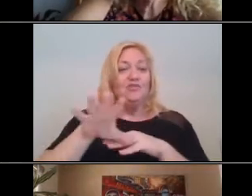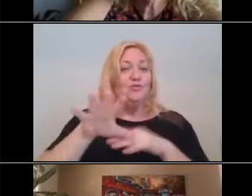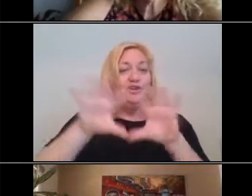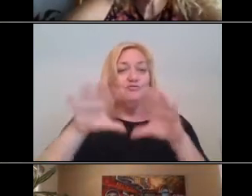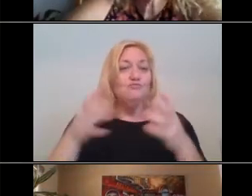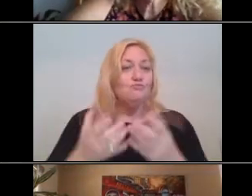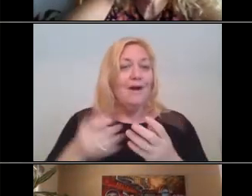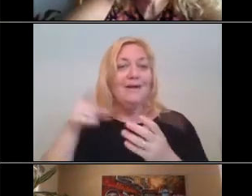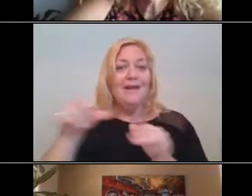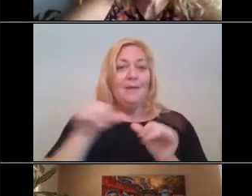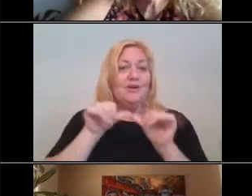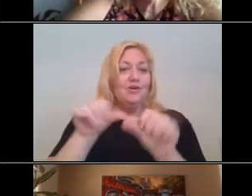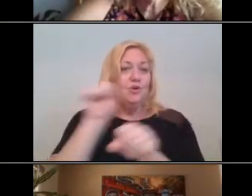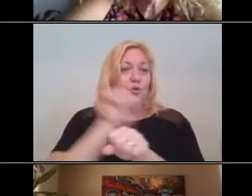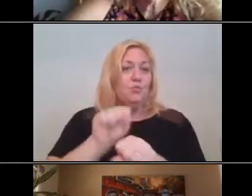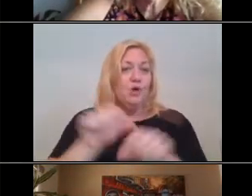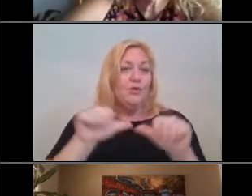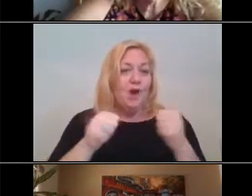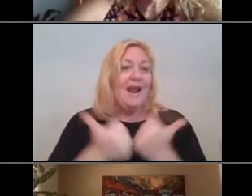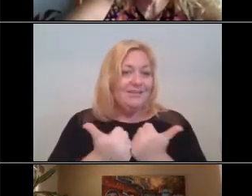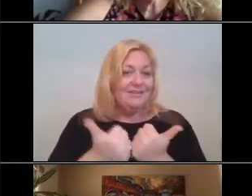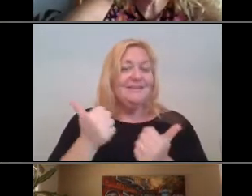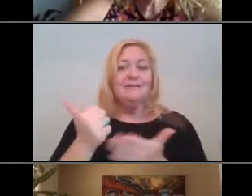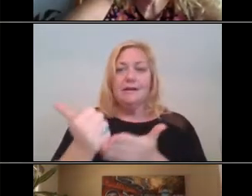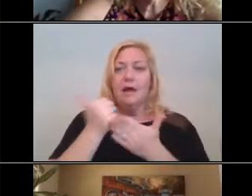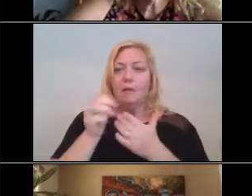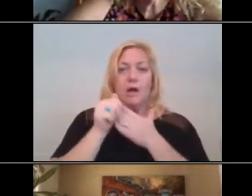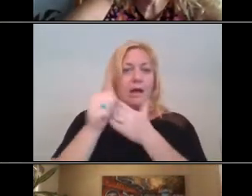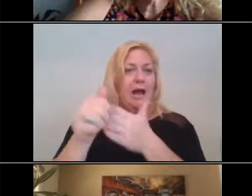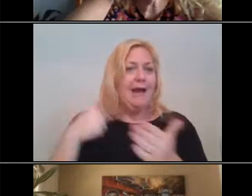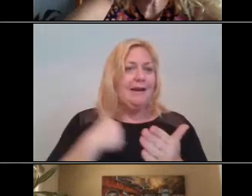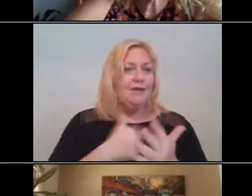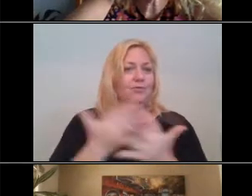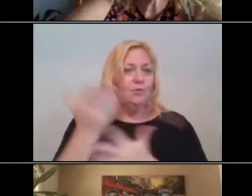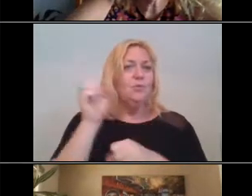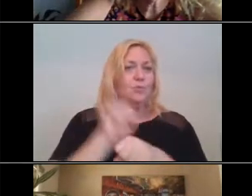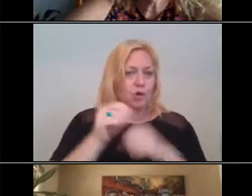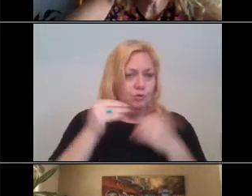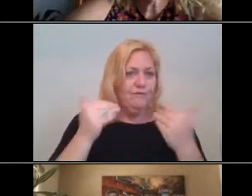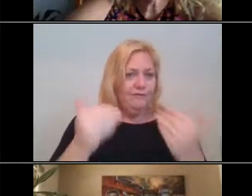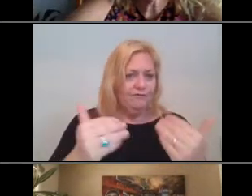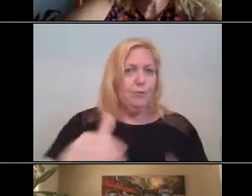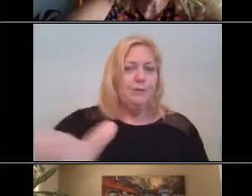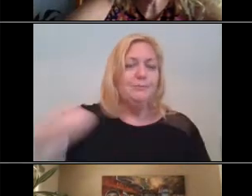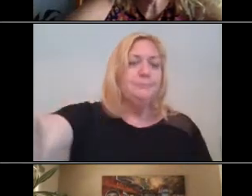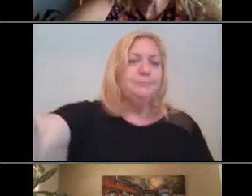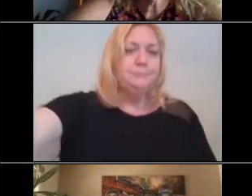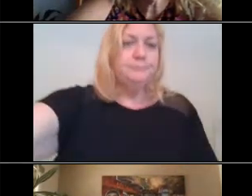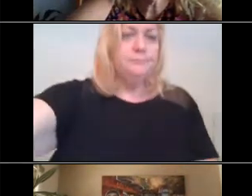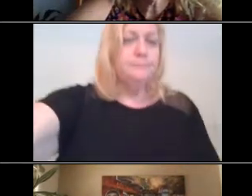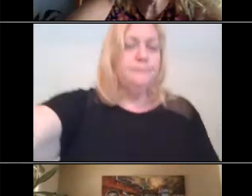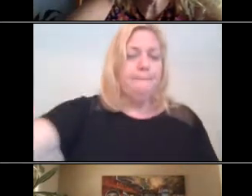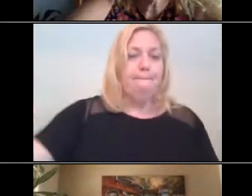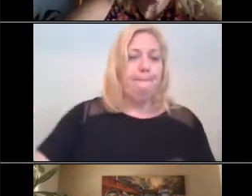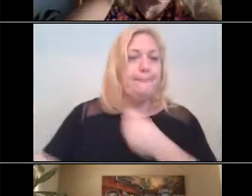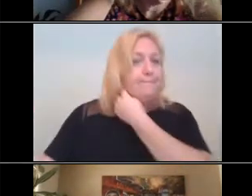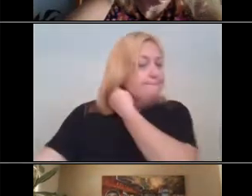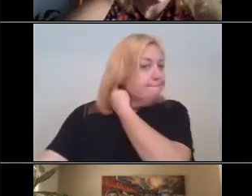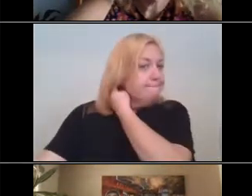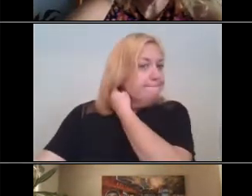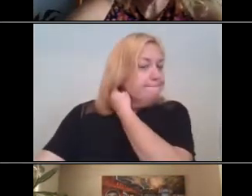will continue to work with our agencies and help guide us through this work as we go forward. I also just, in my